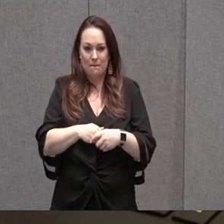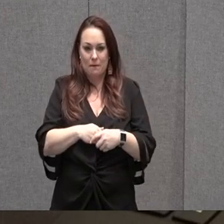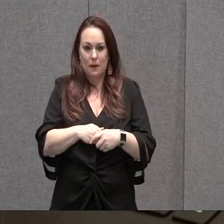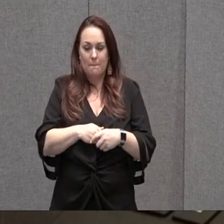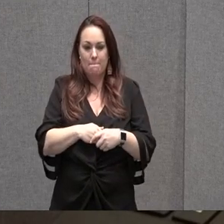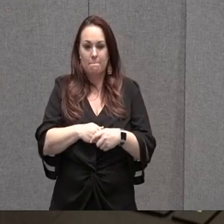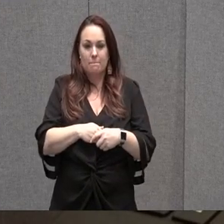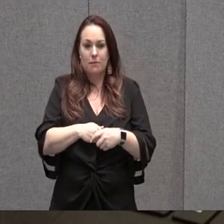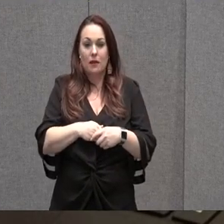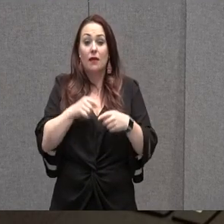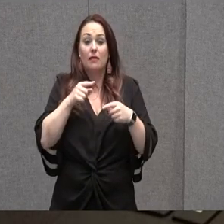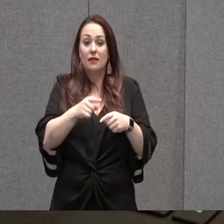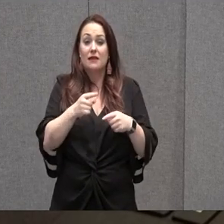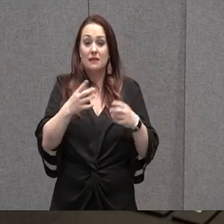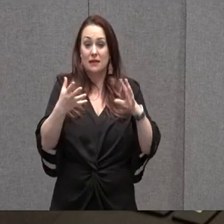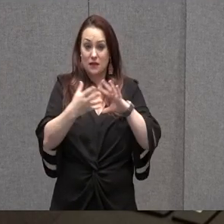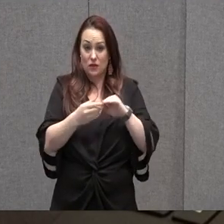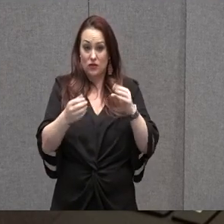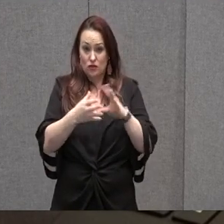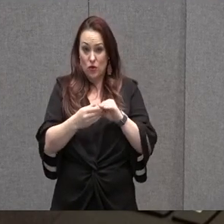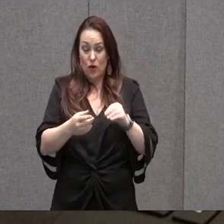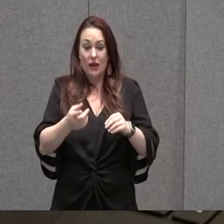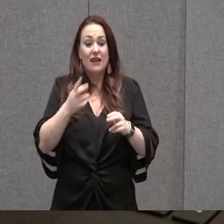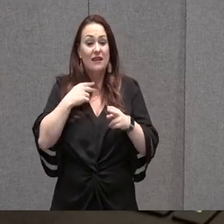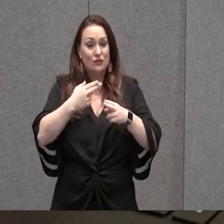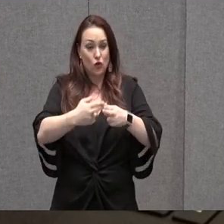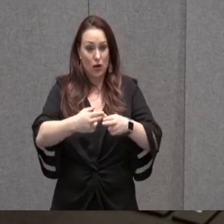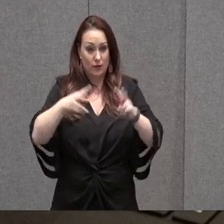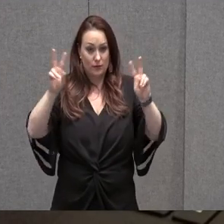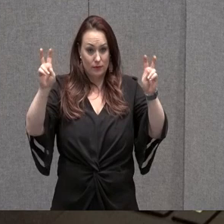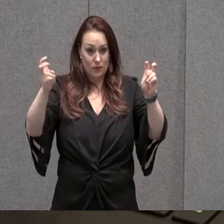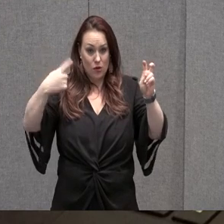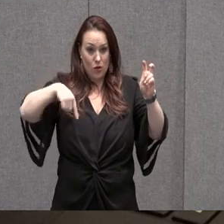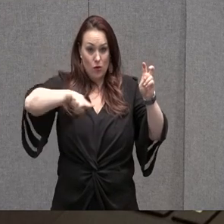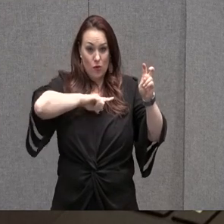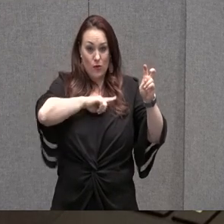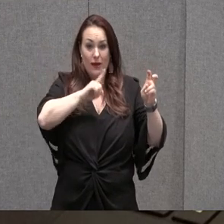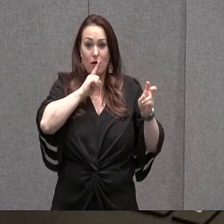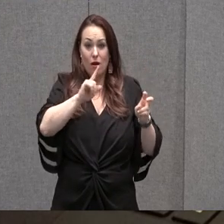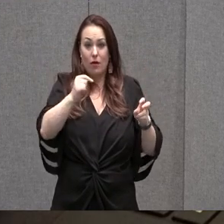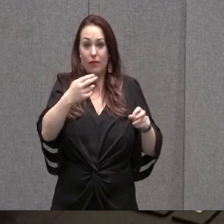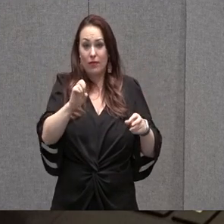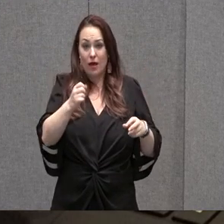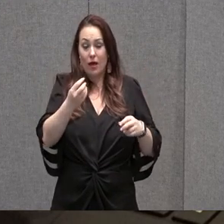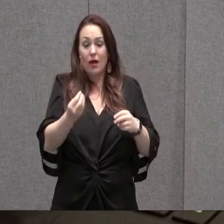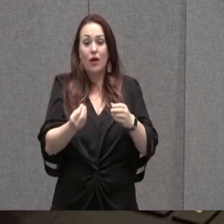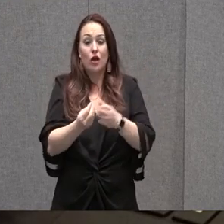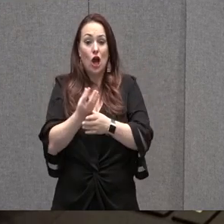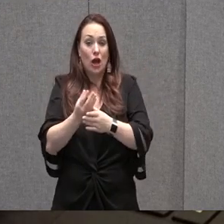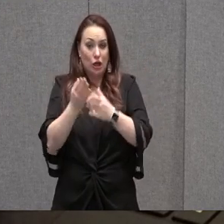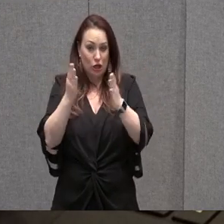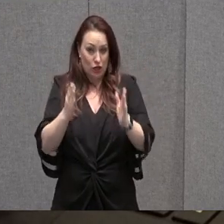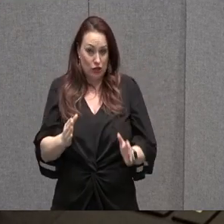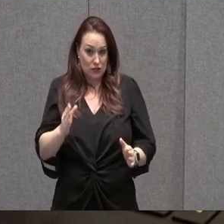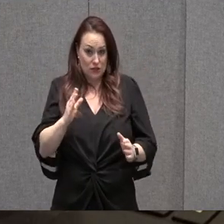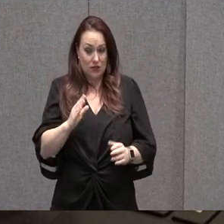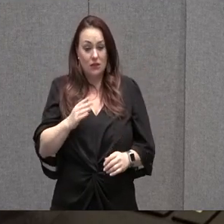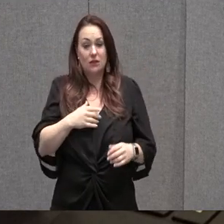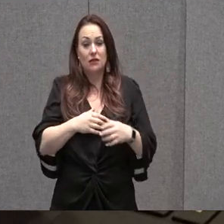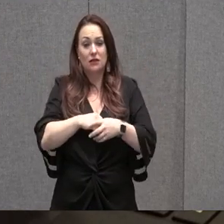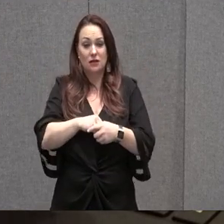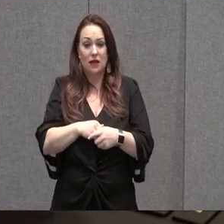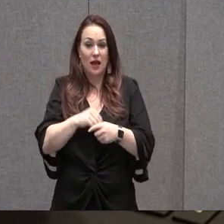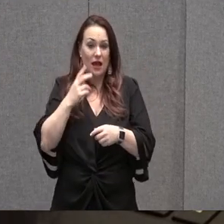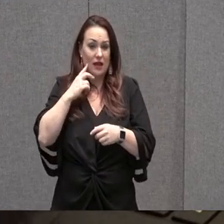This is the story, We Are the Gardeners. And I hope you could see it really well. on my screen here, and I'm actually going to read it